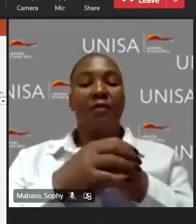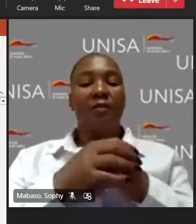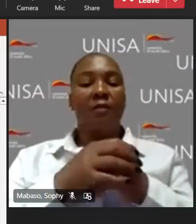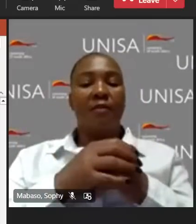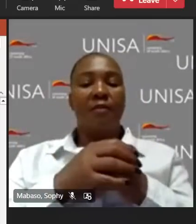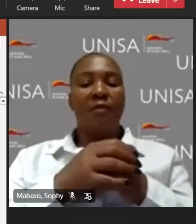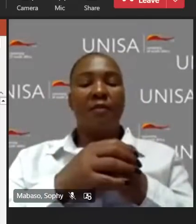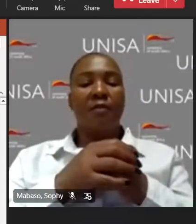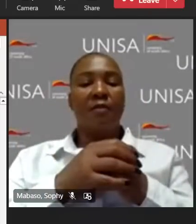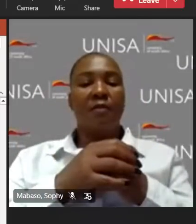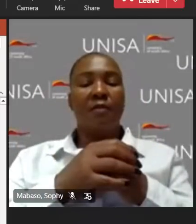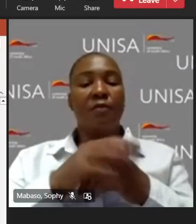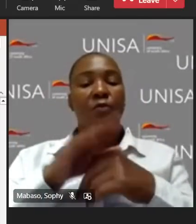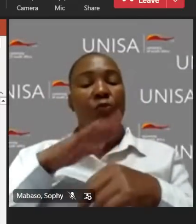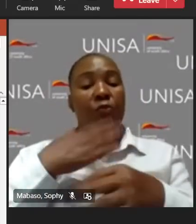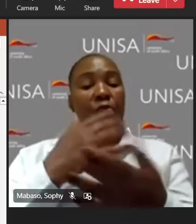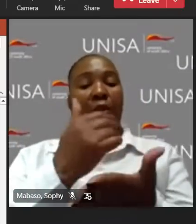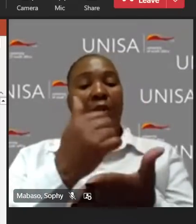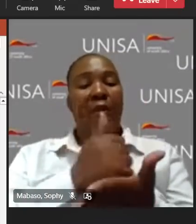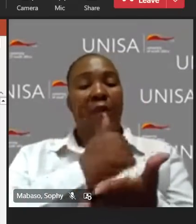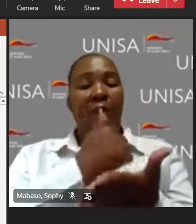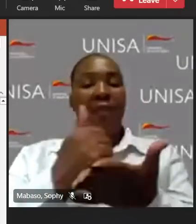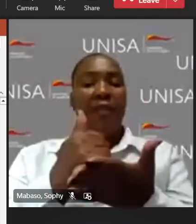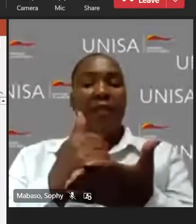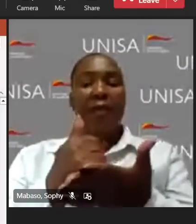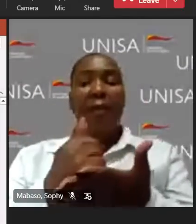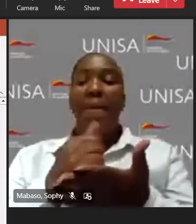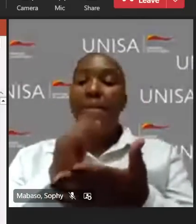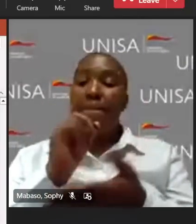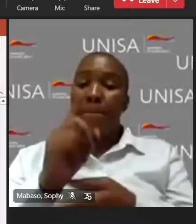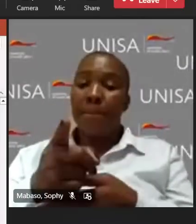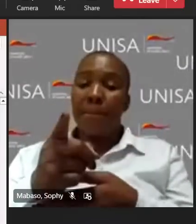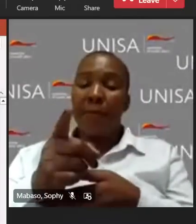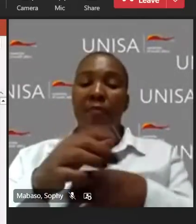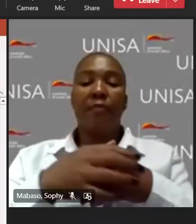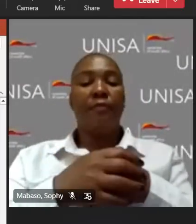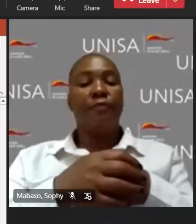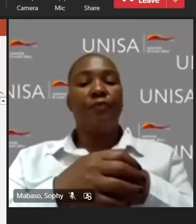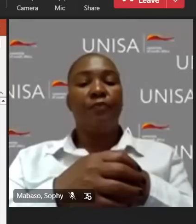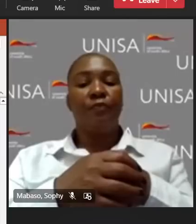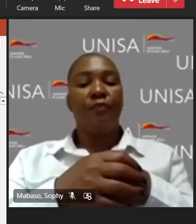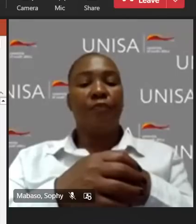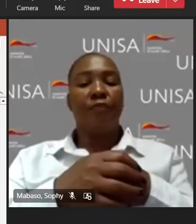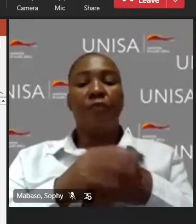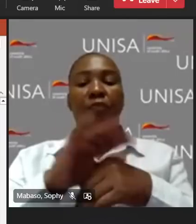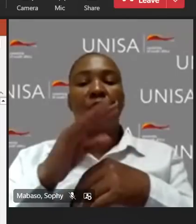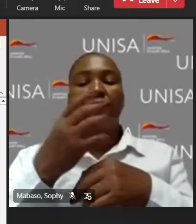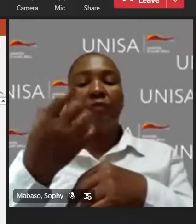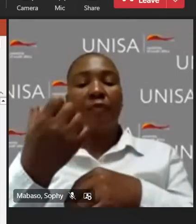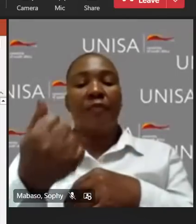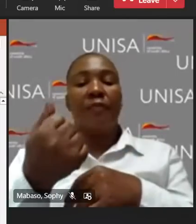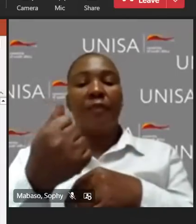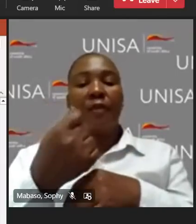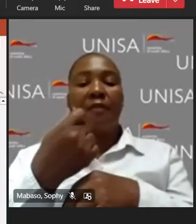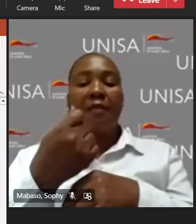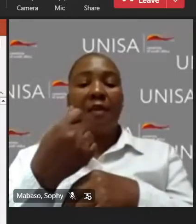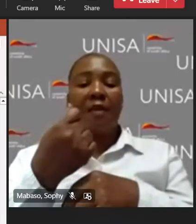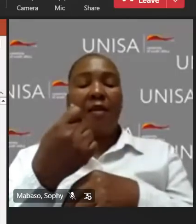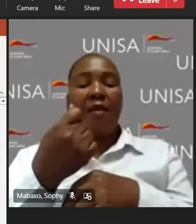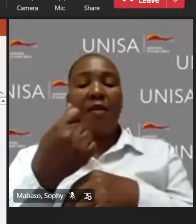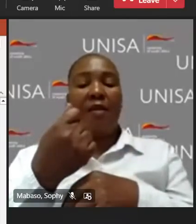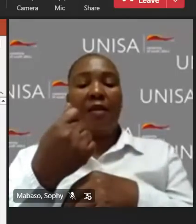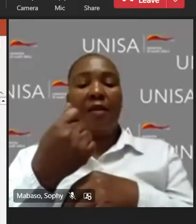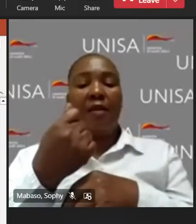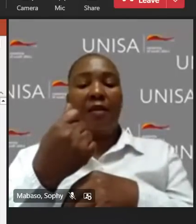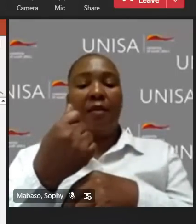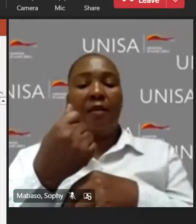who wish to register. However, they do not have initial fee to